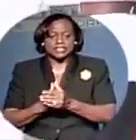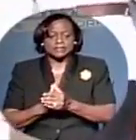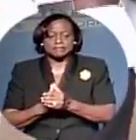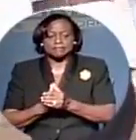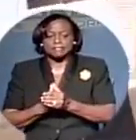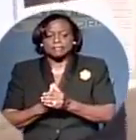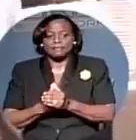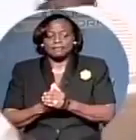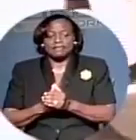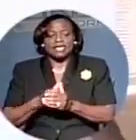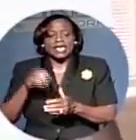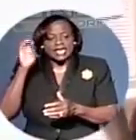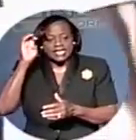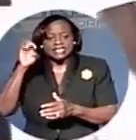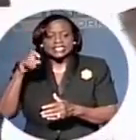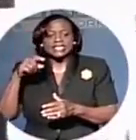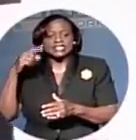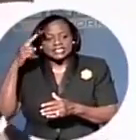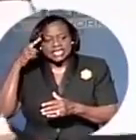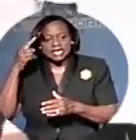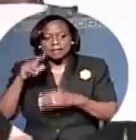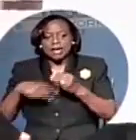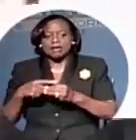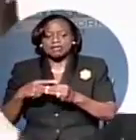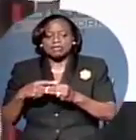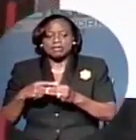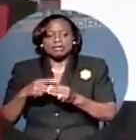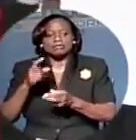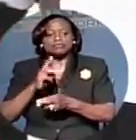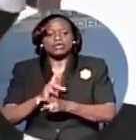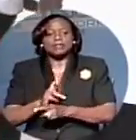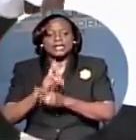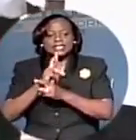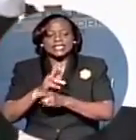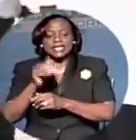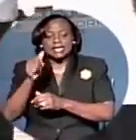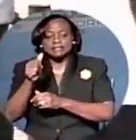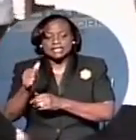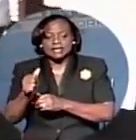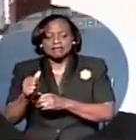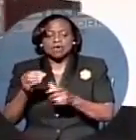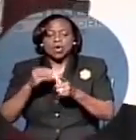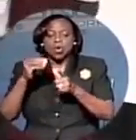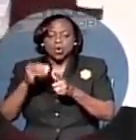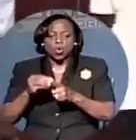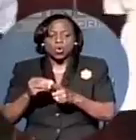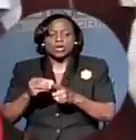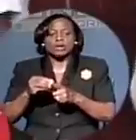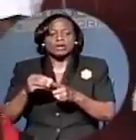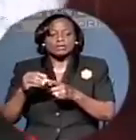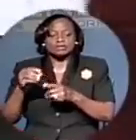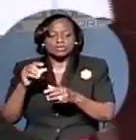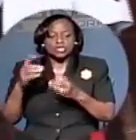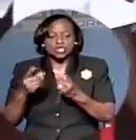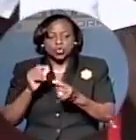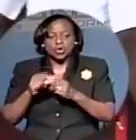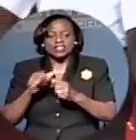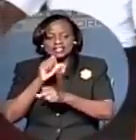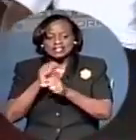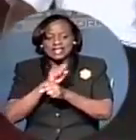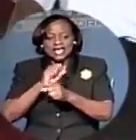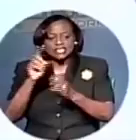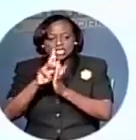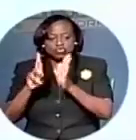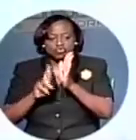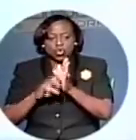suggest he's seriously considering rehabilitating himself or will comply with society's rules. Justice Isaacs also expressed concern